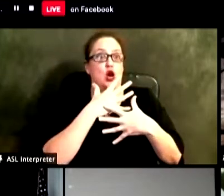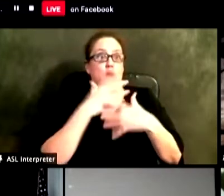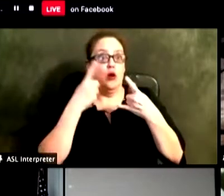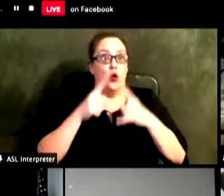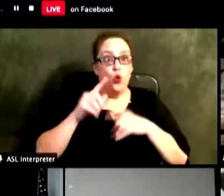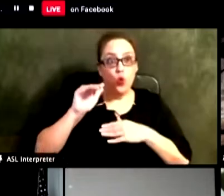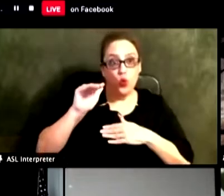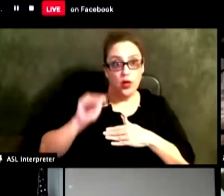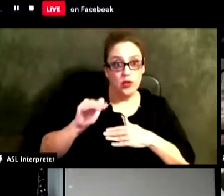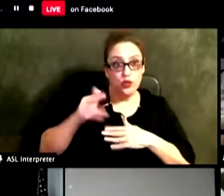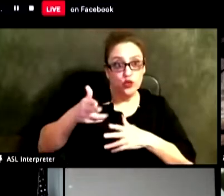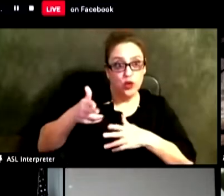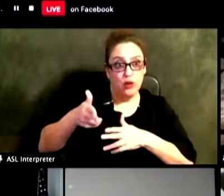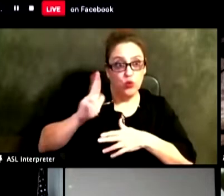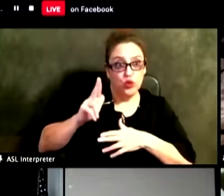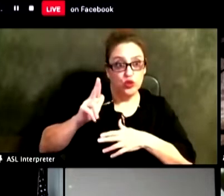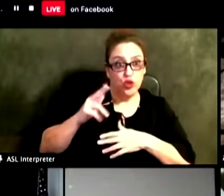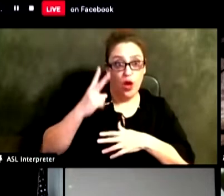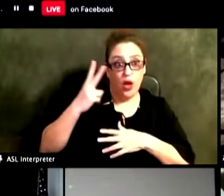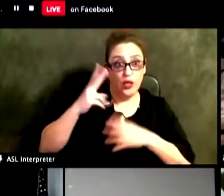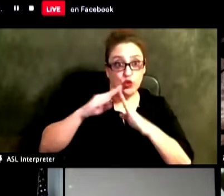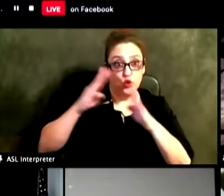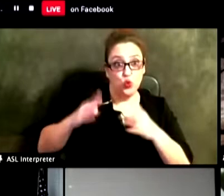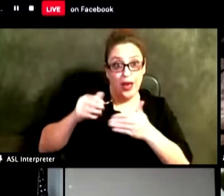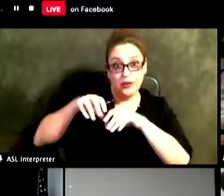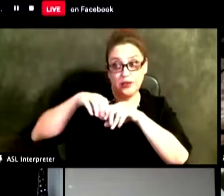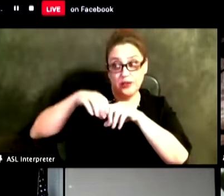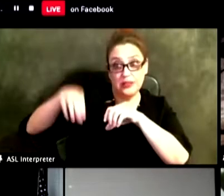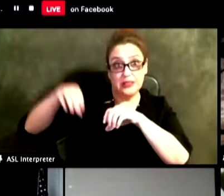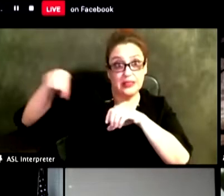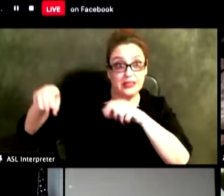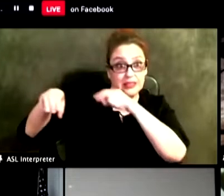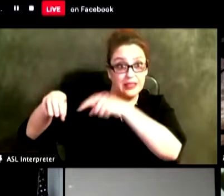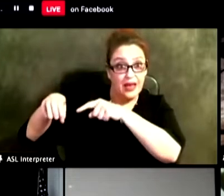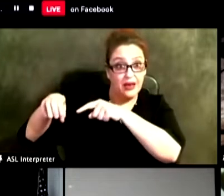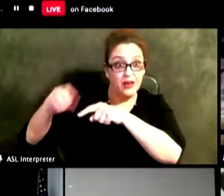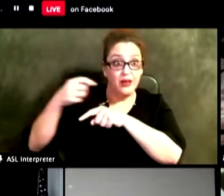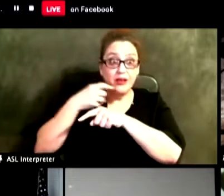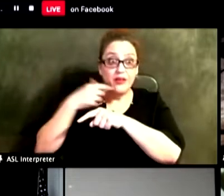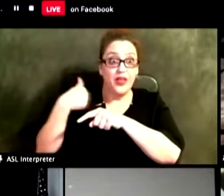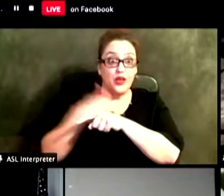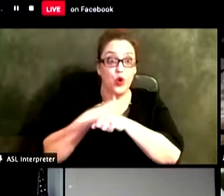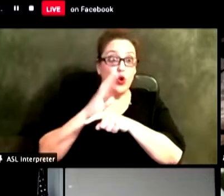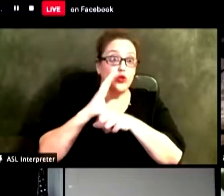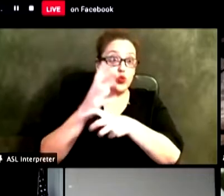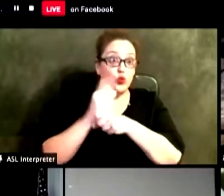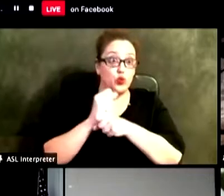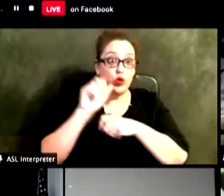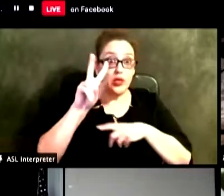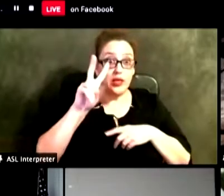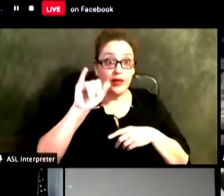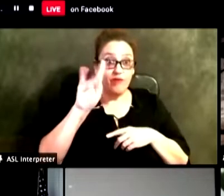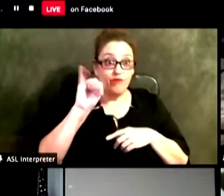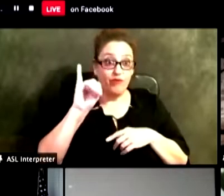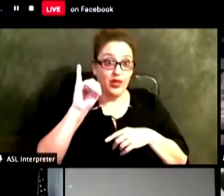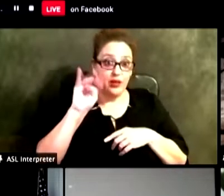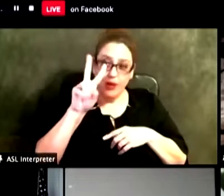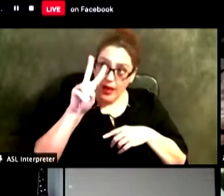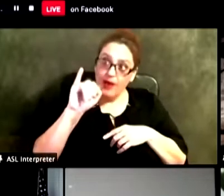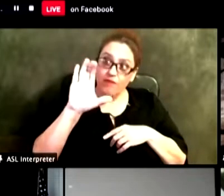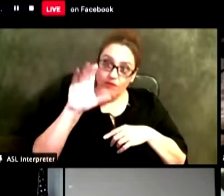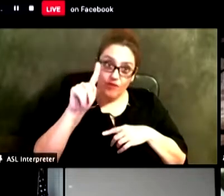child was shot two houses down from me. We were told we were going to get victim services in our neighborhood for the neighbors that had